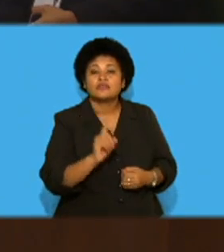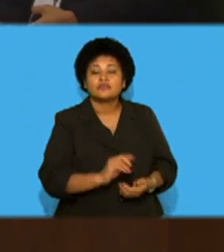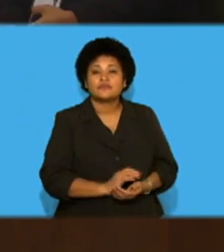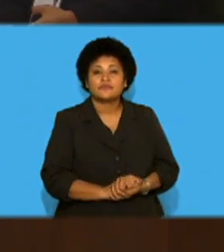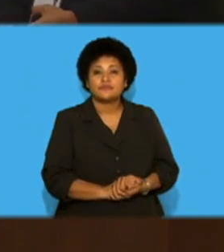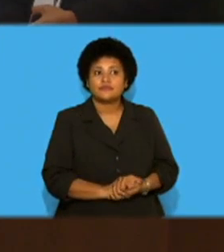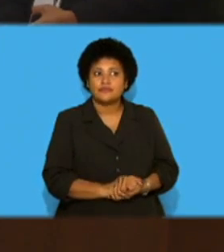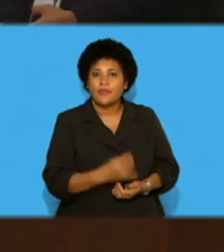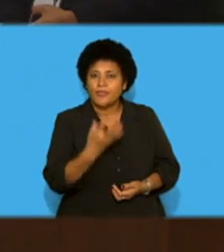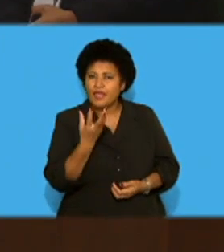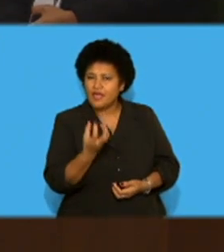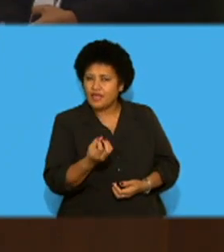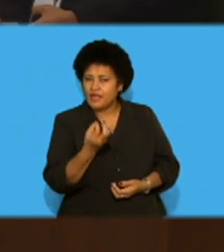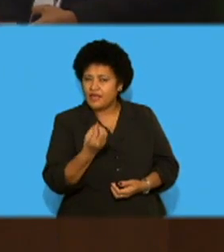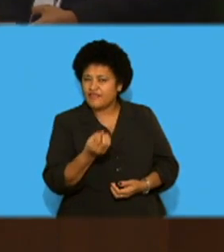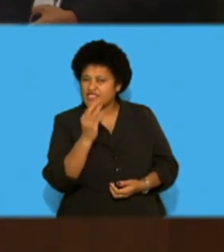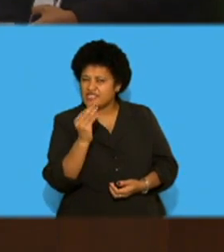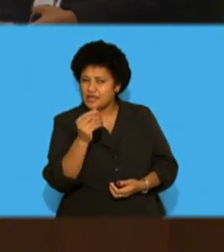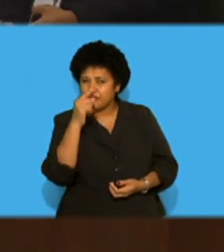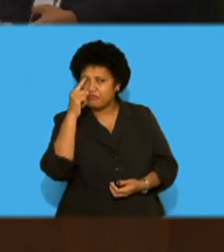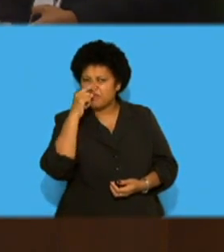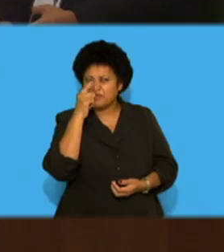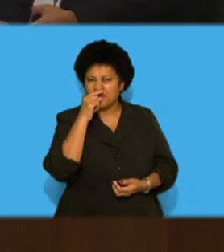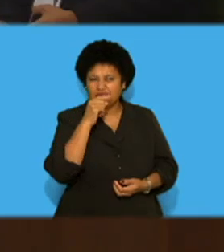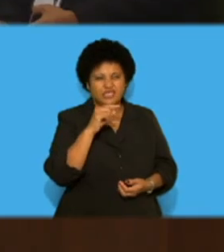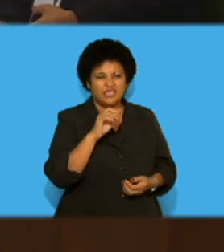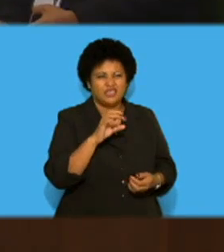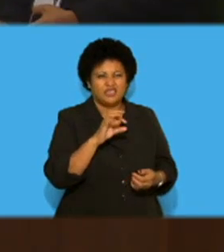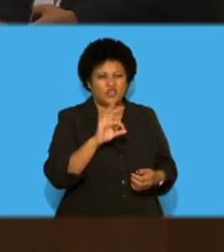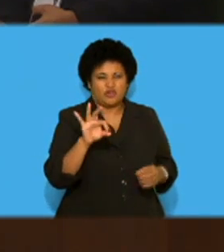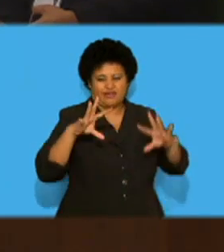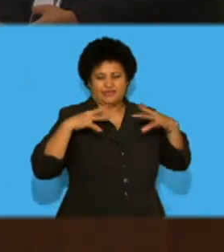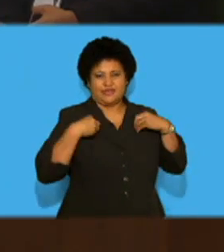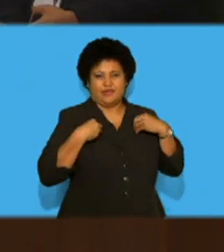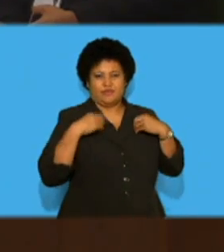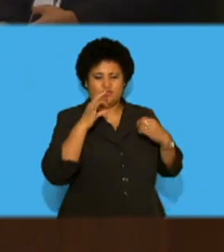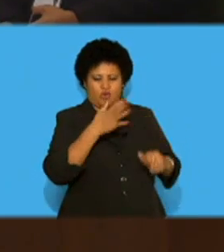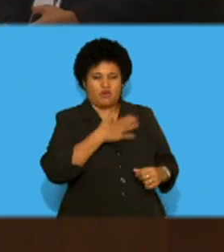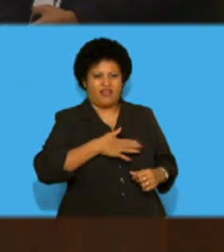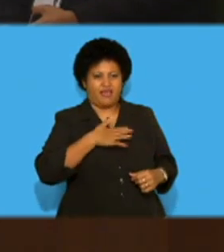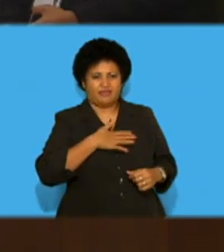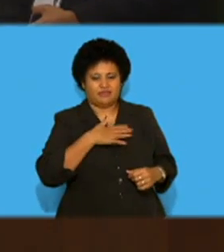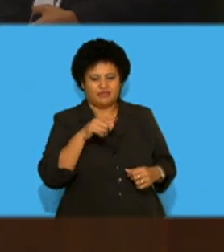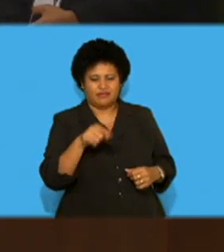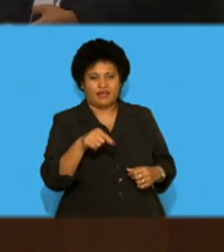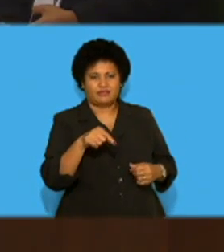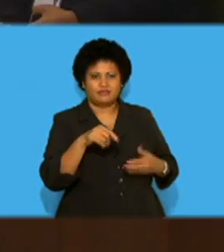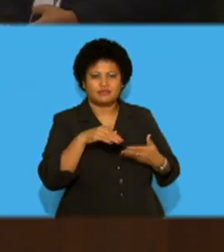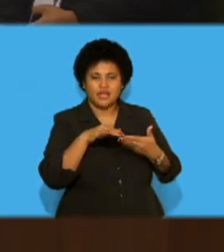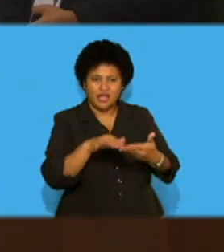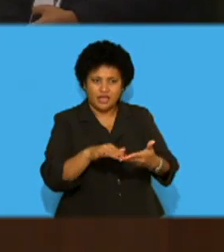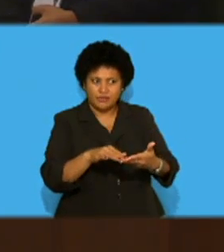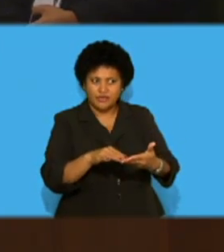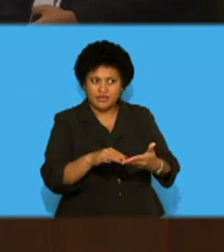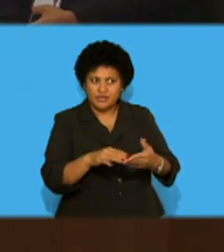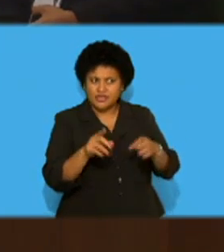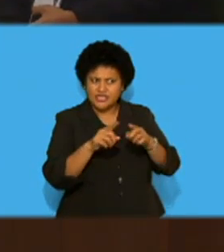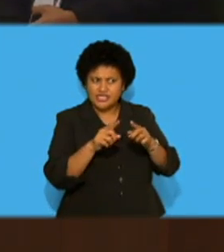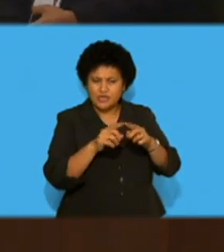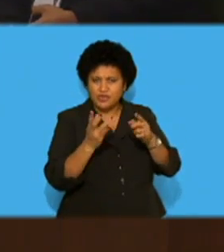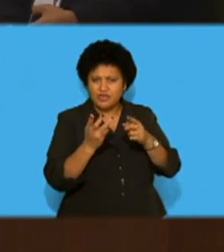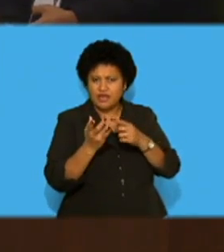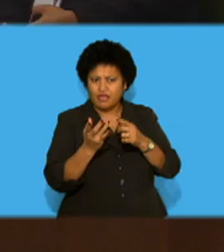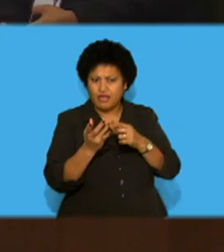there are some people obviously who do not necessarily like this assistance, and there are unfortunately many politicians. We hear that after the announcement